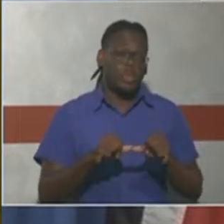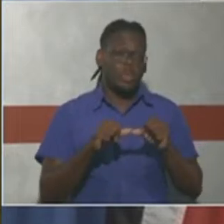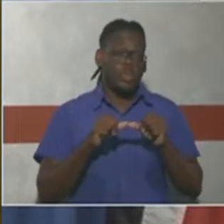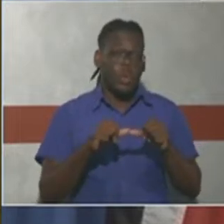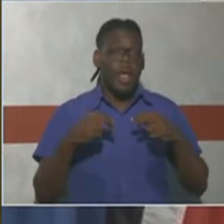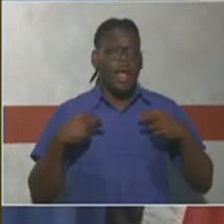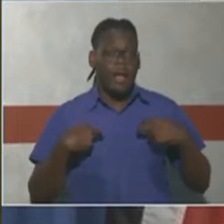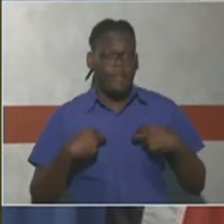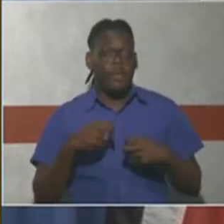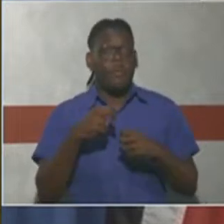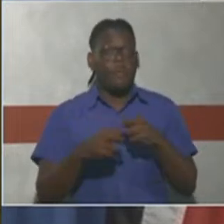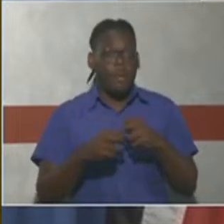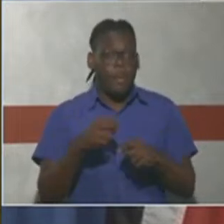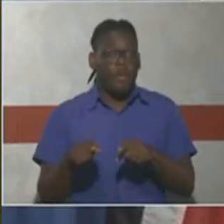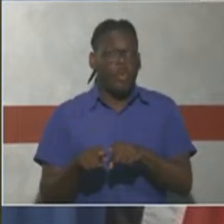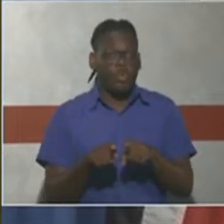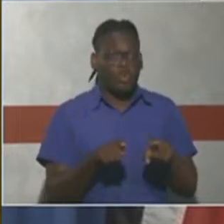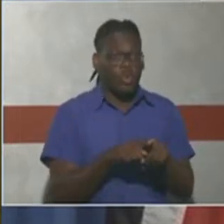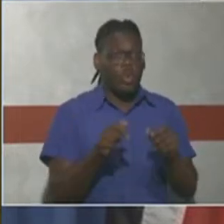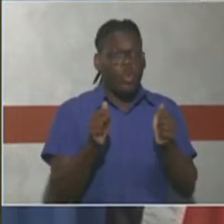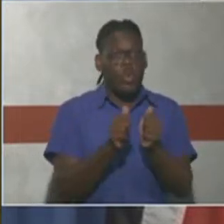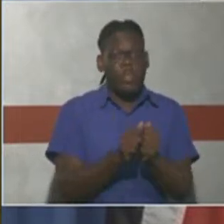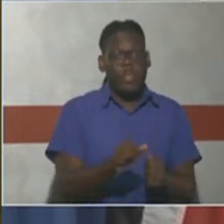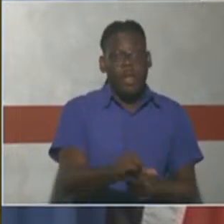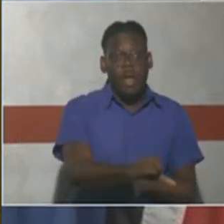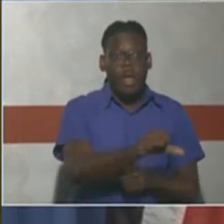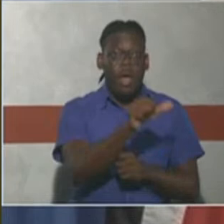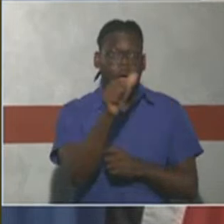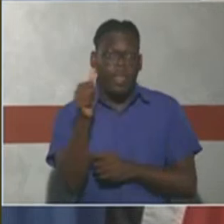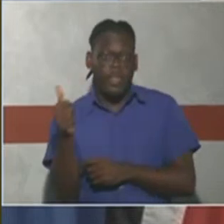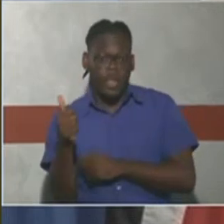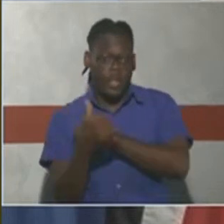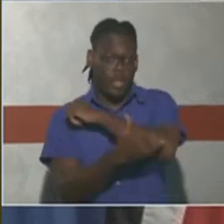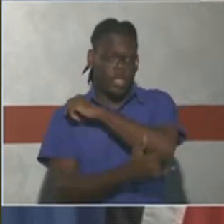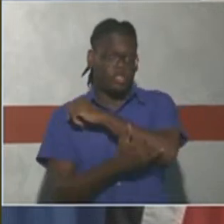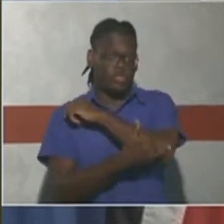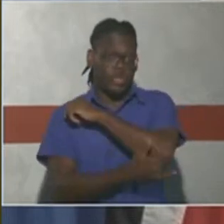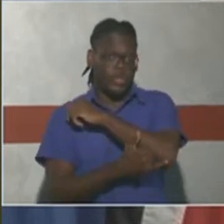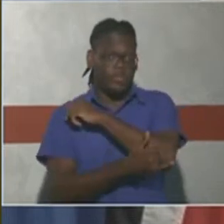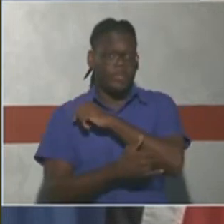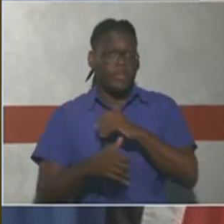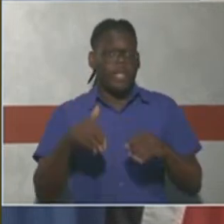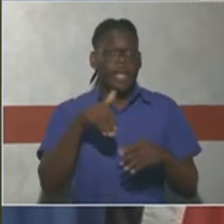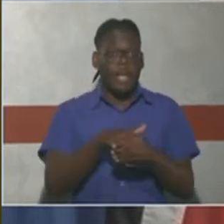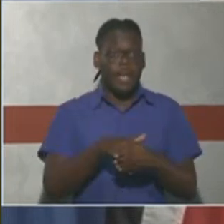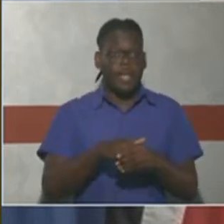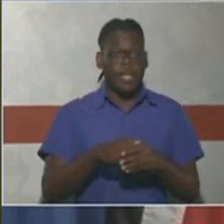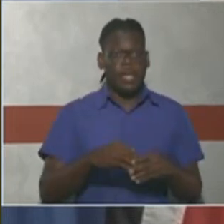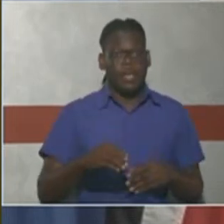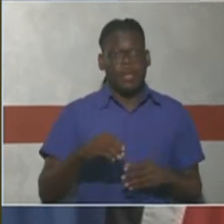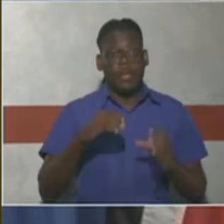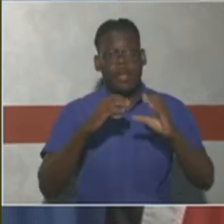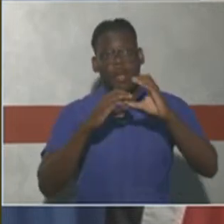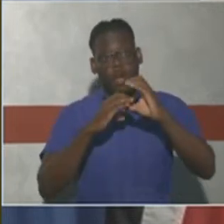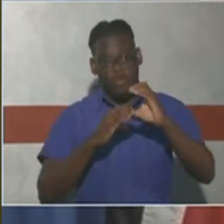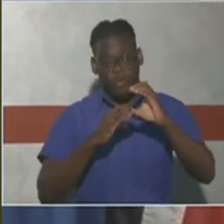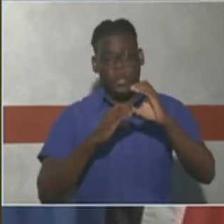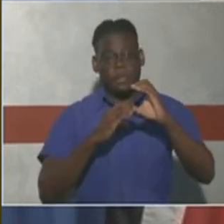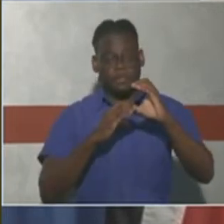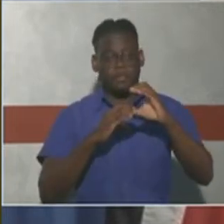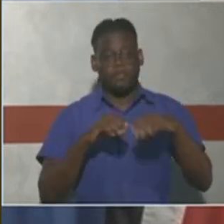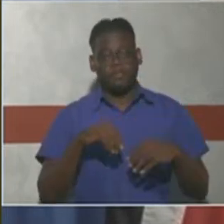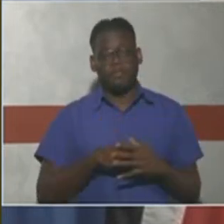countries. Since 2019, I have personally been developing strong